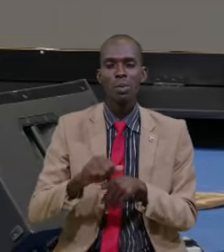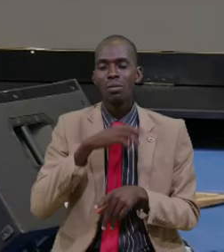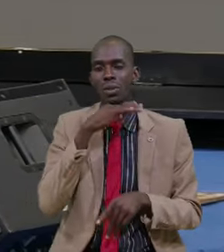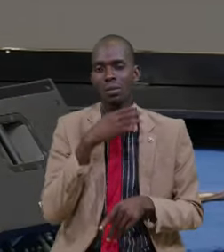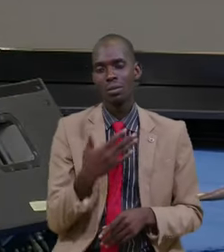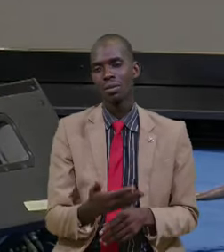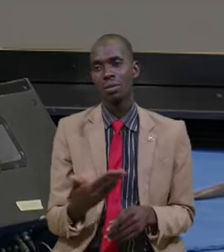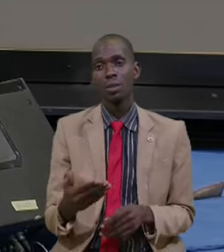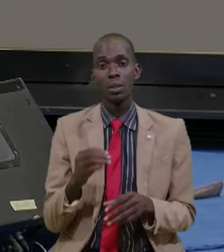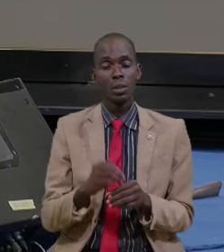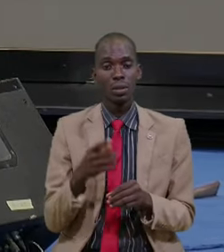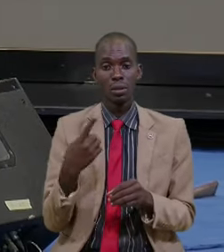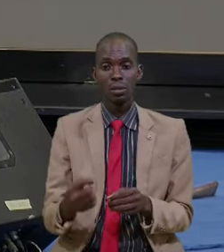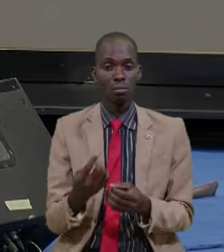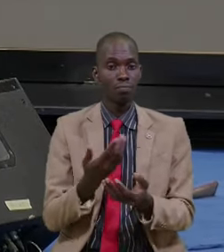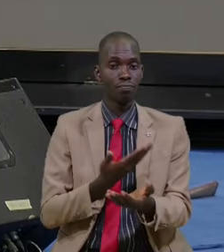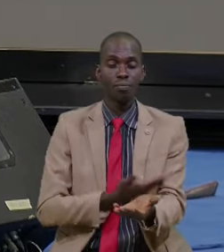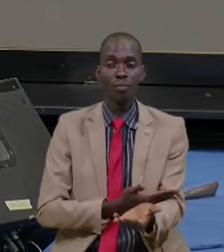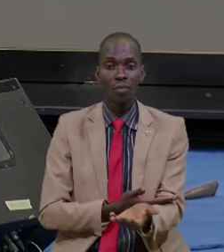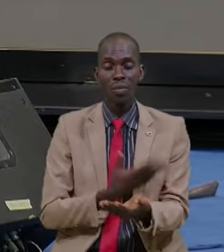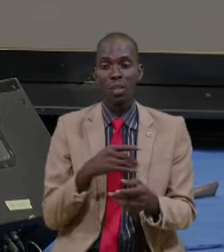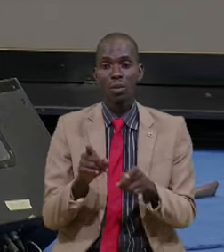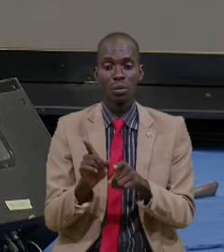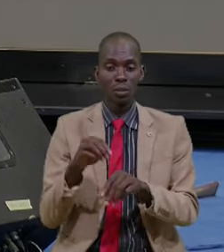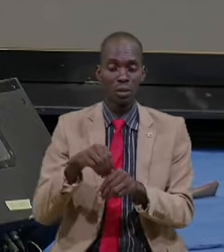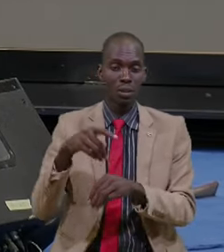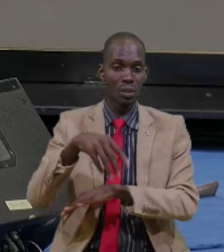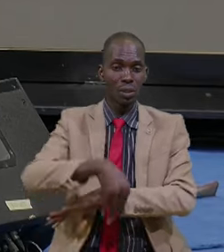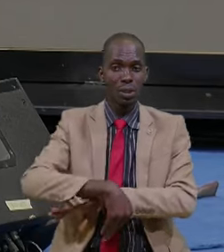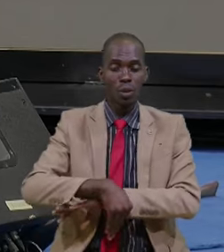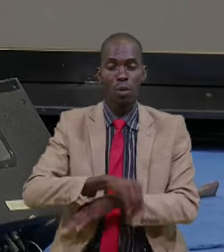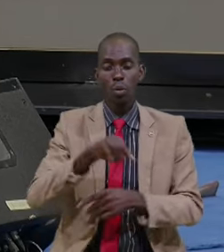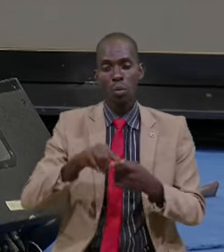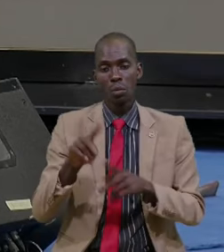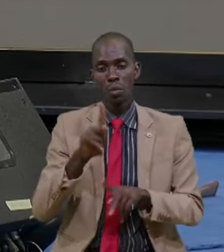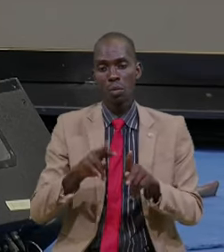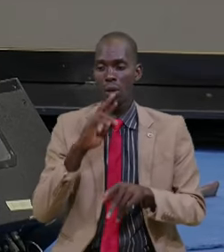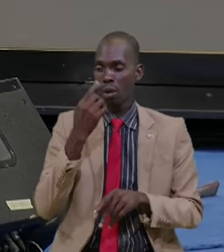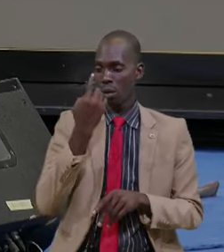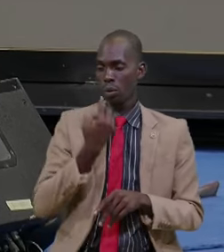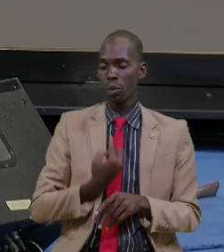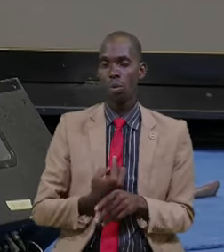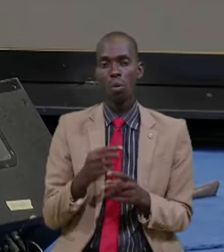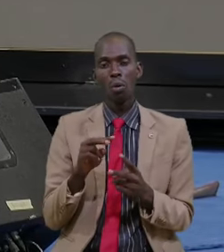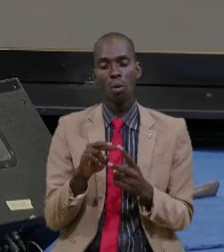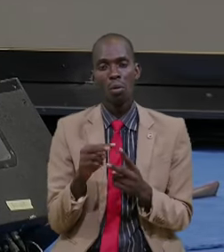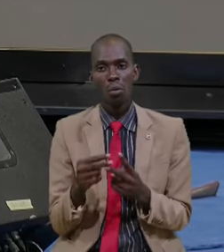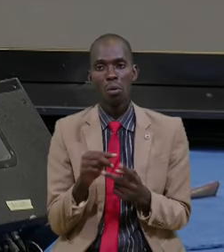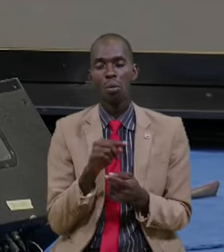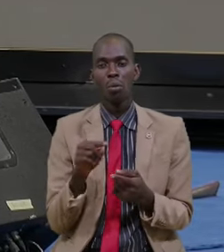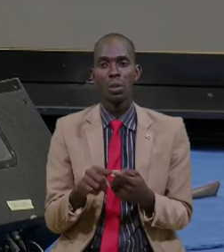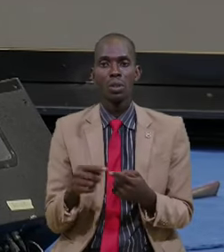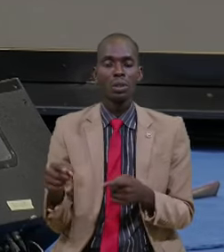the day and in the night, when they're alone and when they are